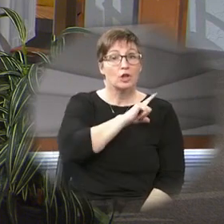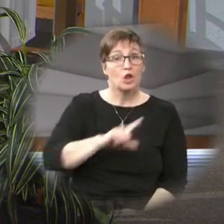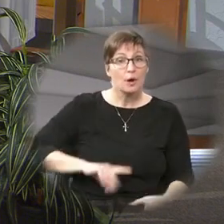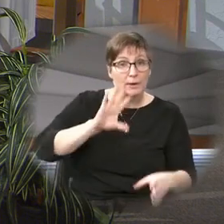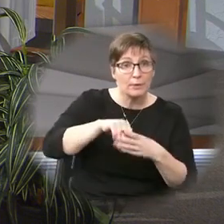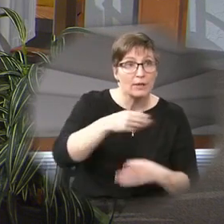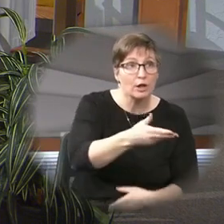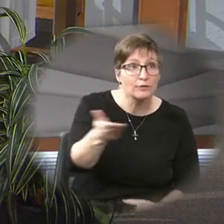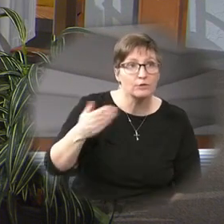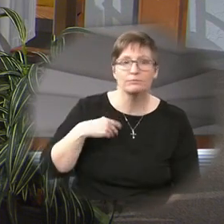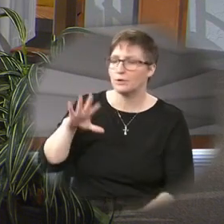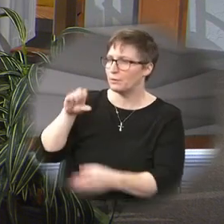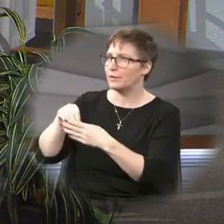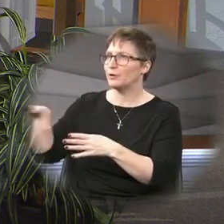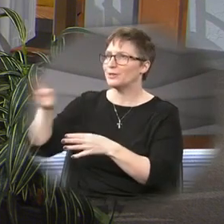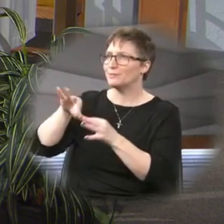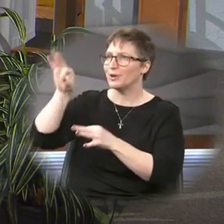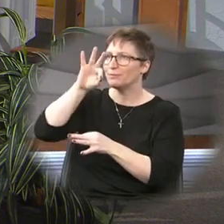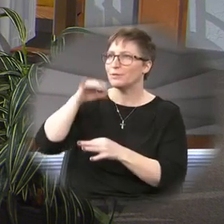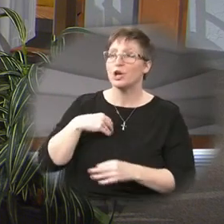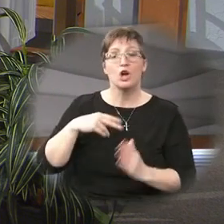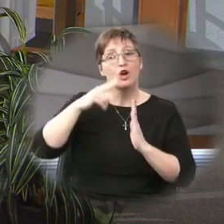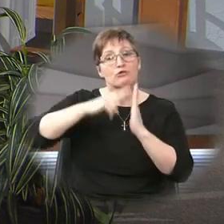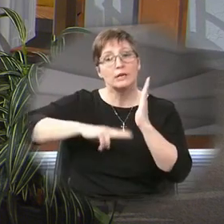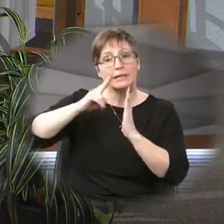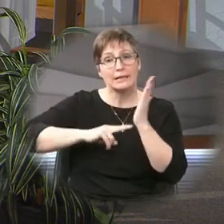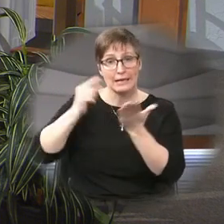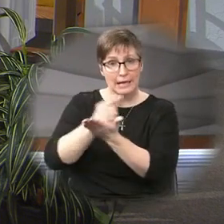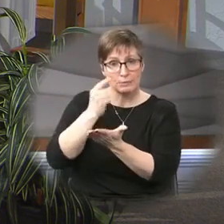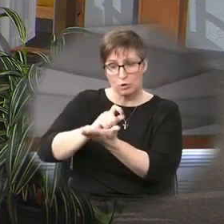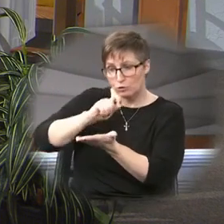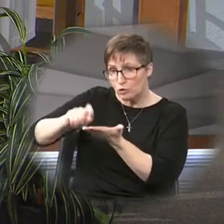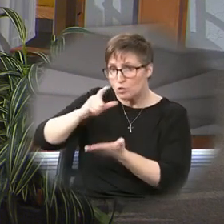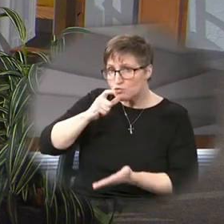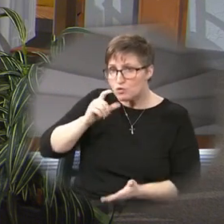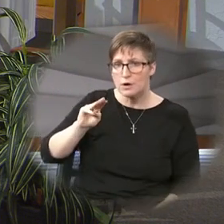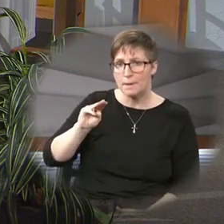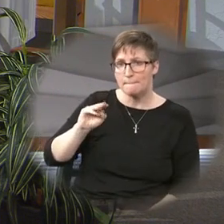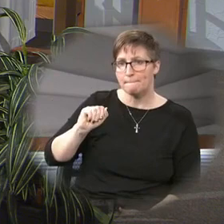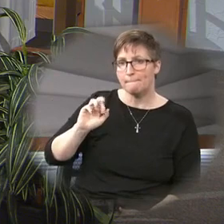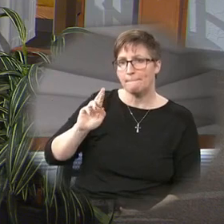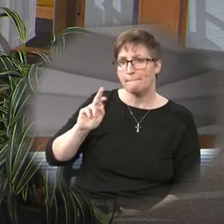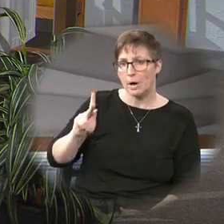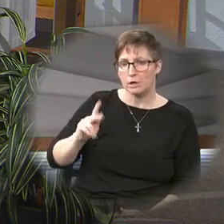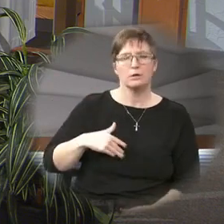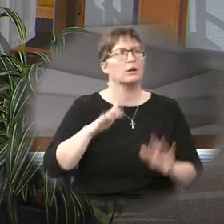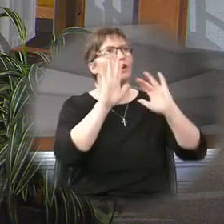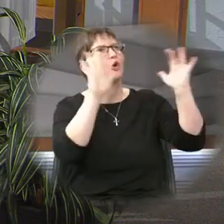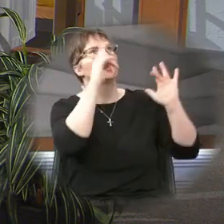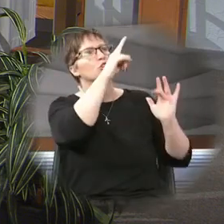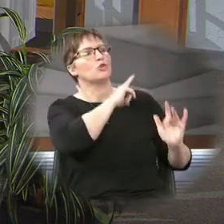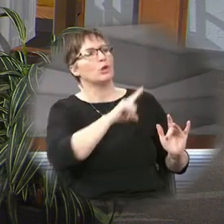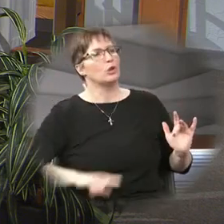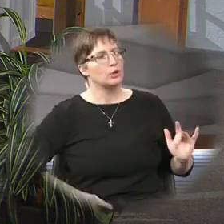The Lord be with you. And with your spirit. A reading from the Holy Gospel according to Mark. Glory to you, O Lord.